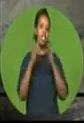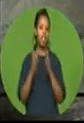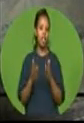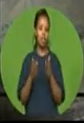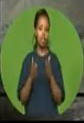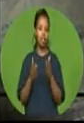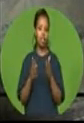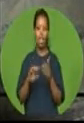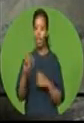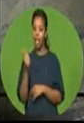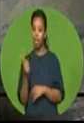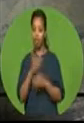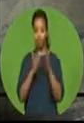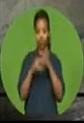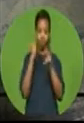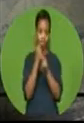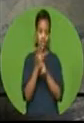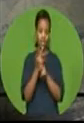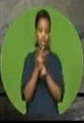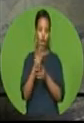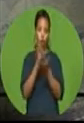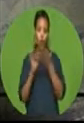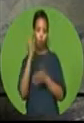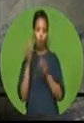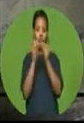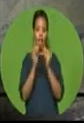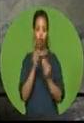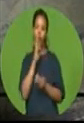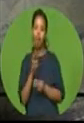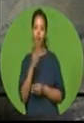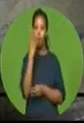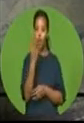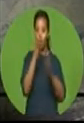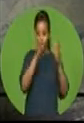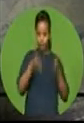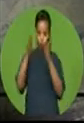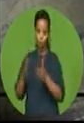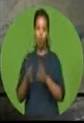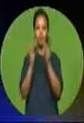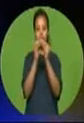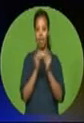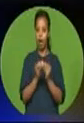Students, the other standard forms of account are four-column accounts.